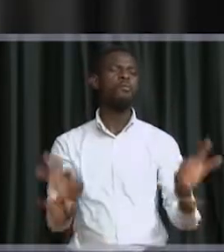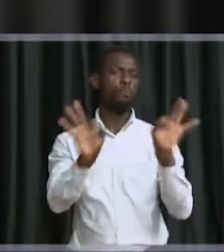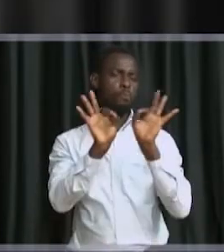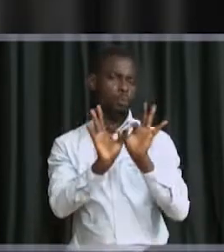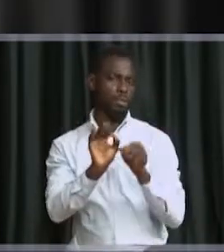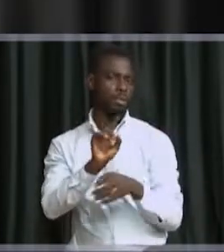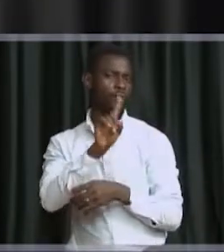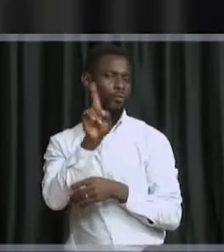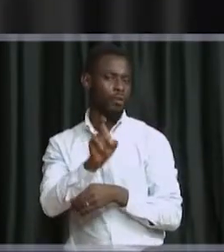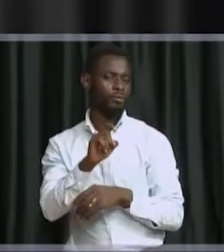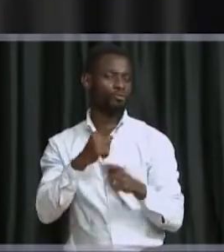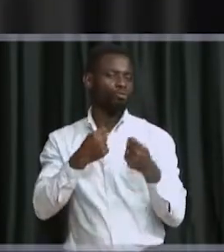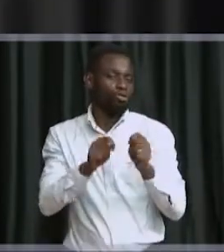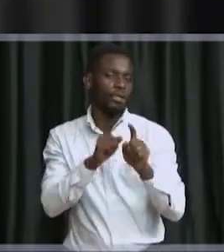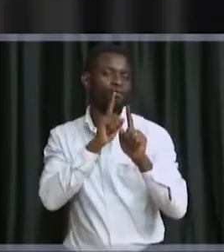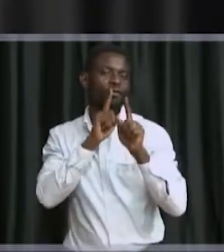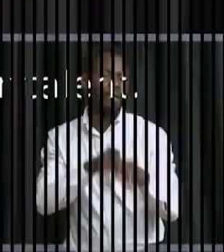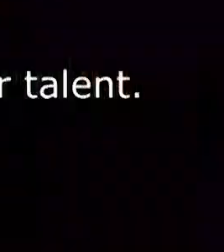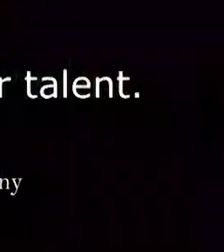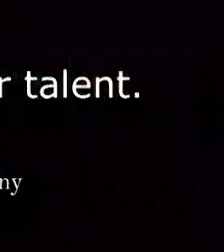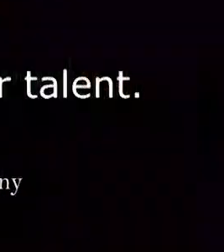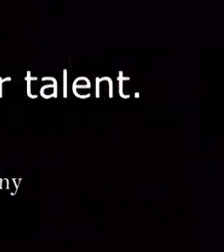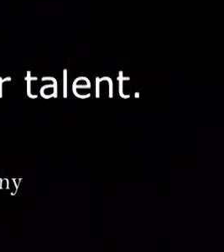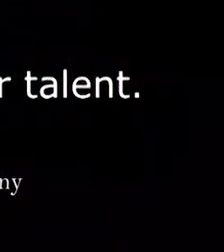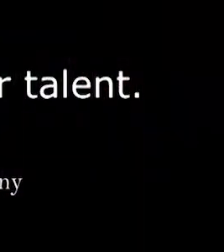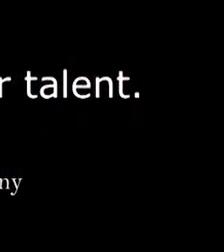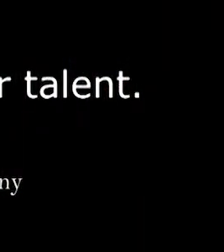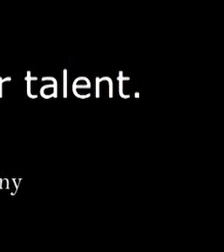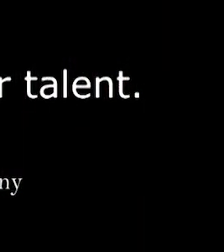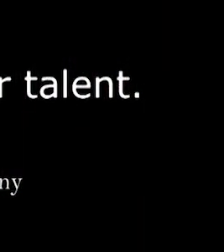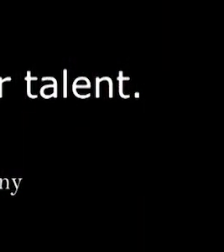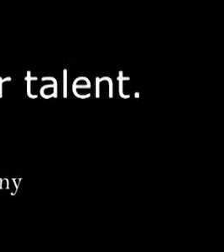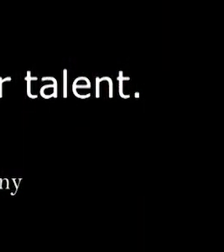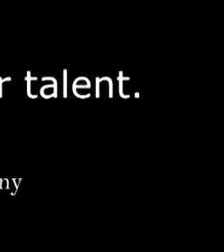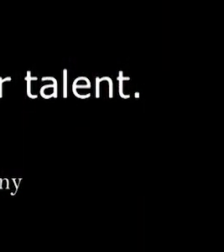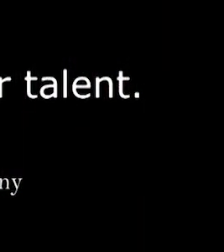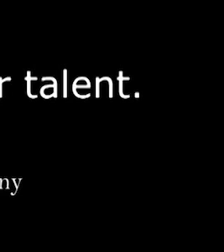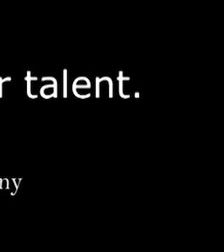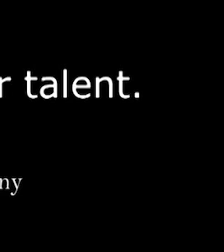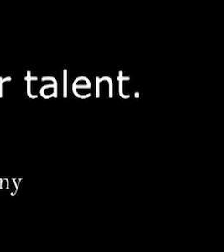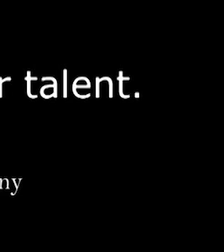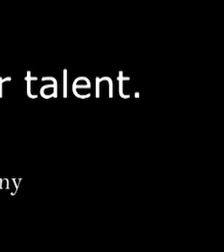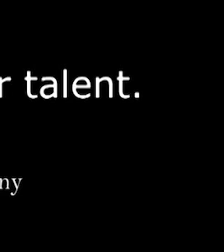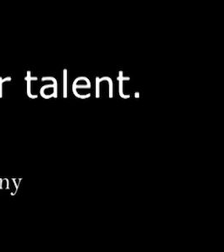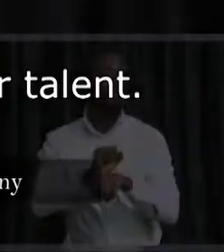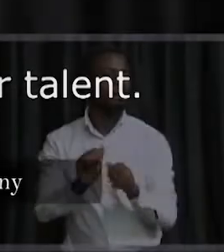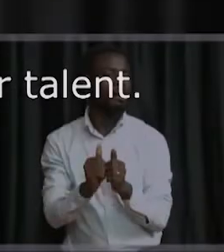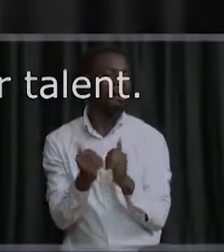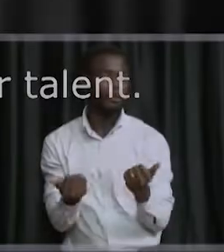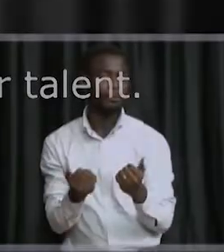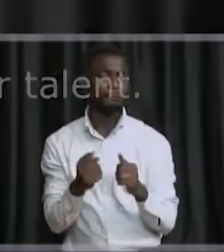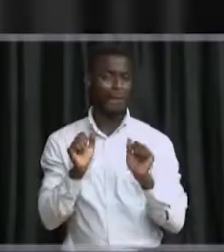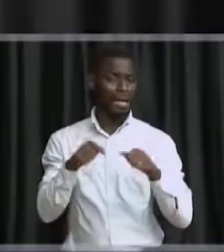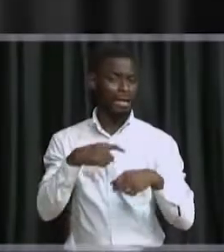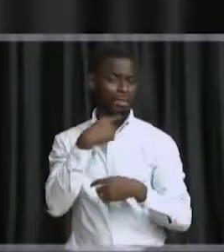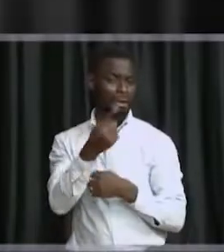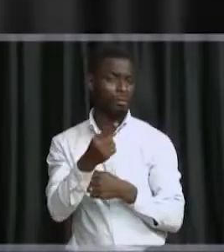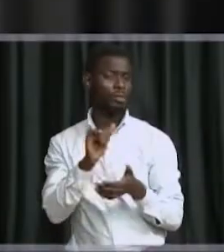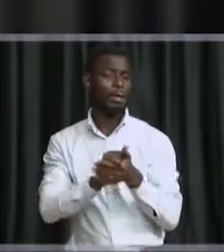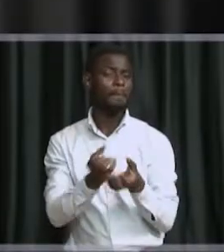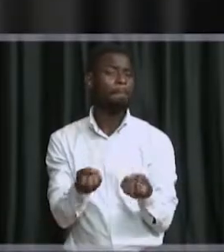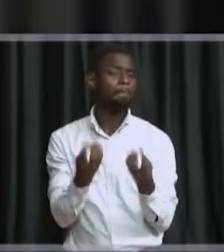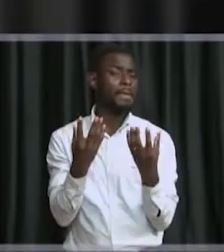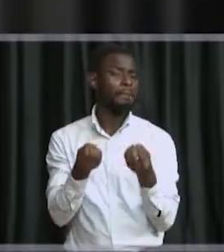hiyanon anuye na enone yi submaya ea siediye gmano meti makacho se nyuma bebre ti mipeja